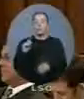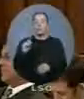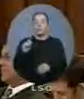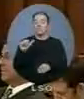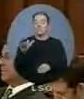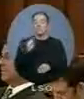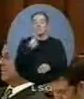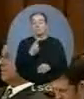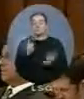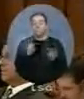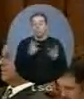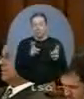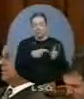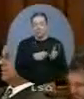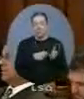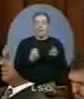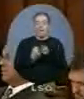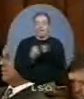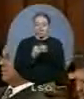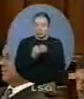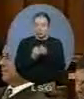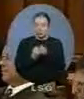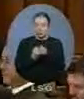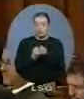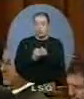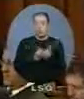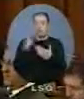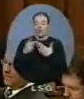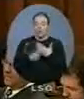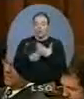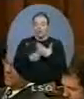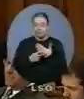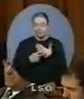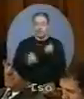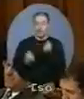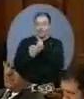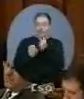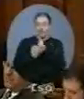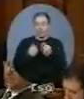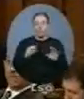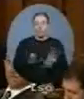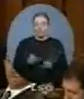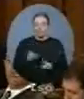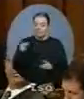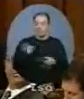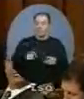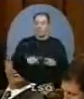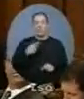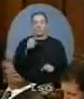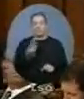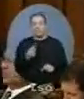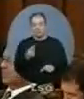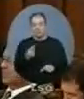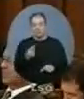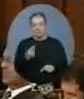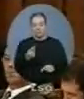support the Canada Media Fund. They support what we're doing. He says he speaks for the Canada Television Fund. The Canada Television Fund says we're